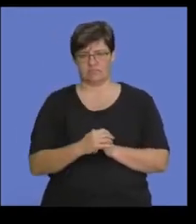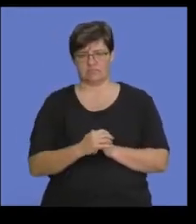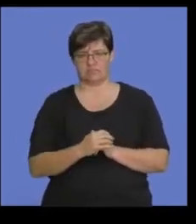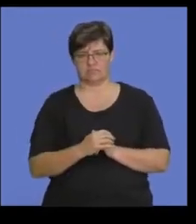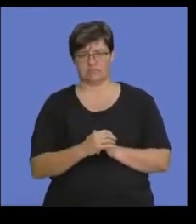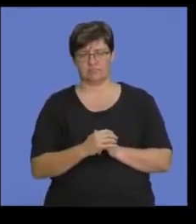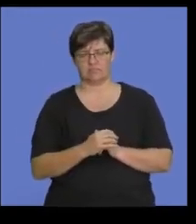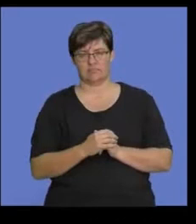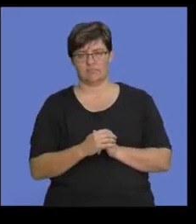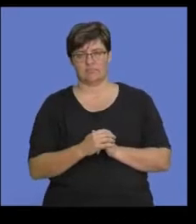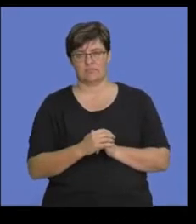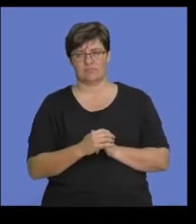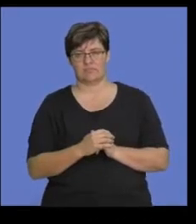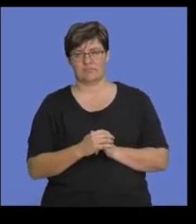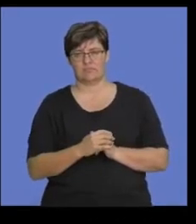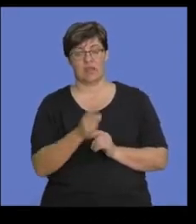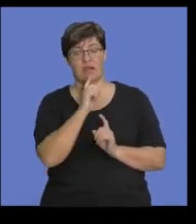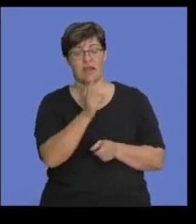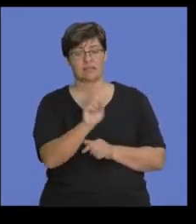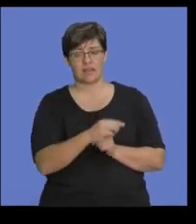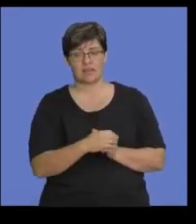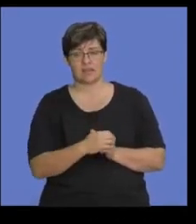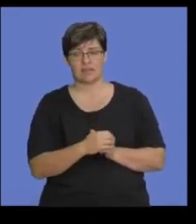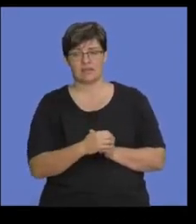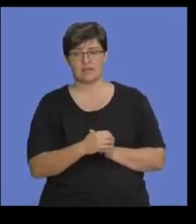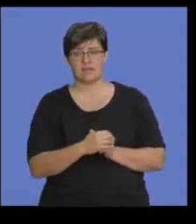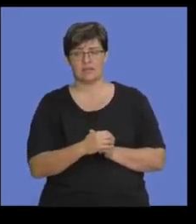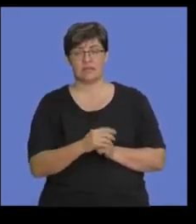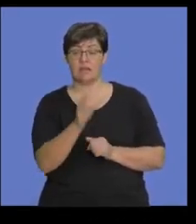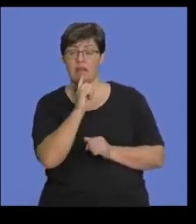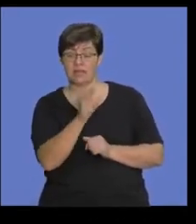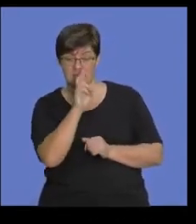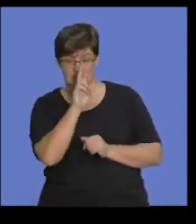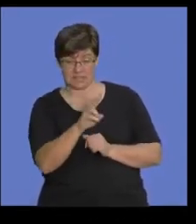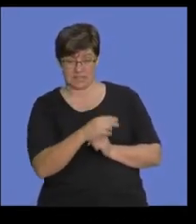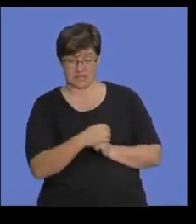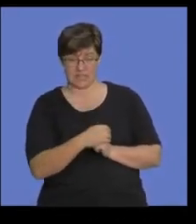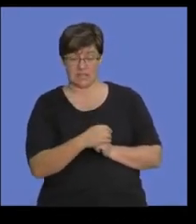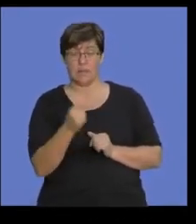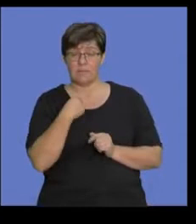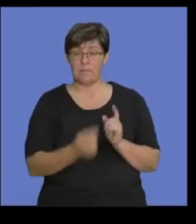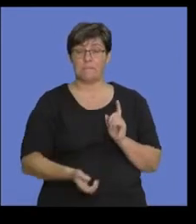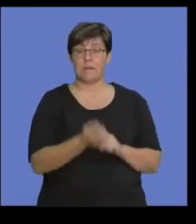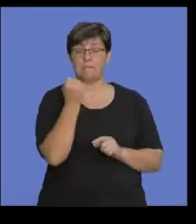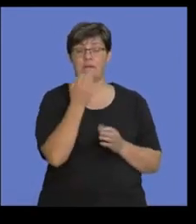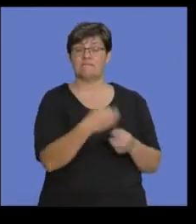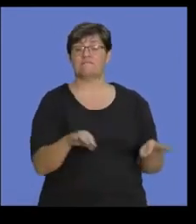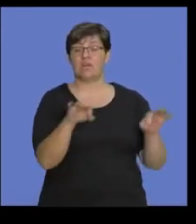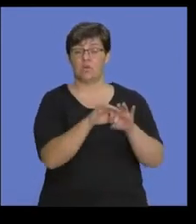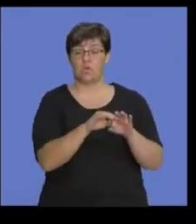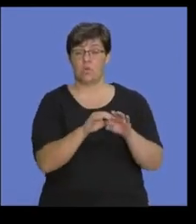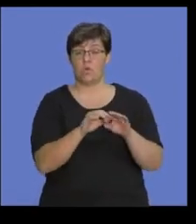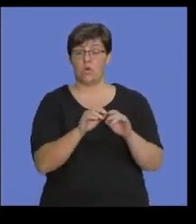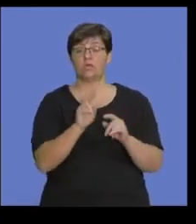of the 3. And you find what the answer is. Now you can see, if I was to find